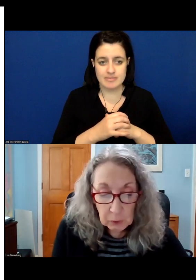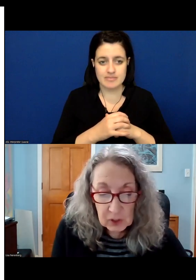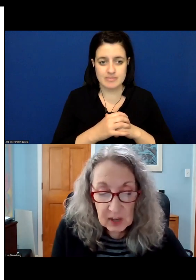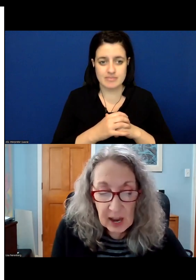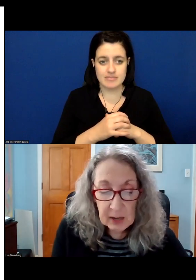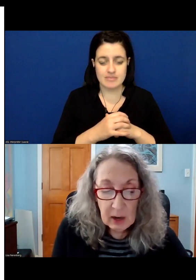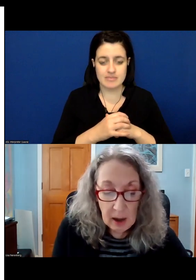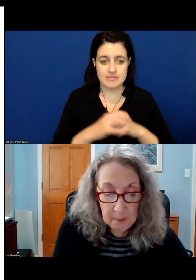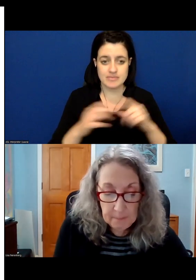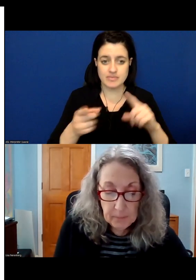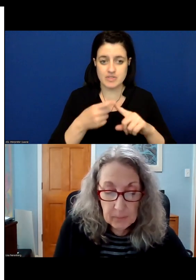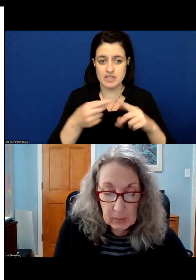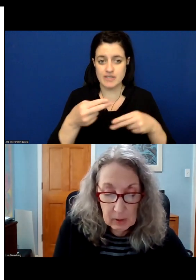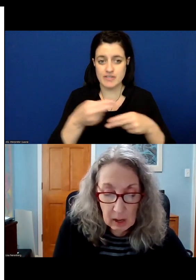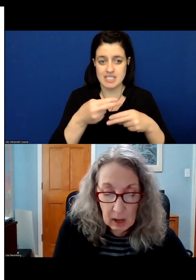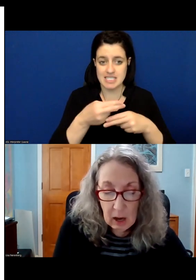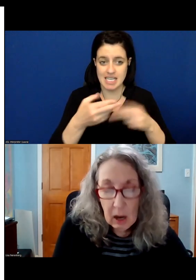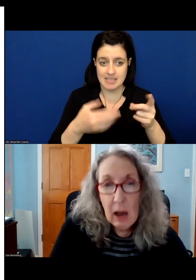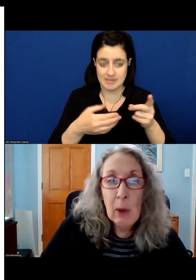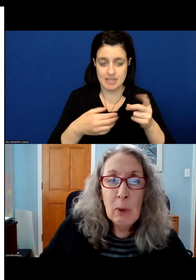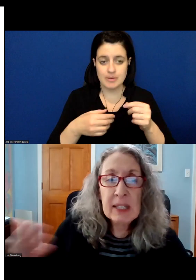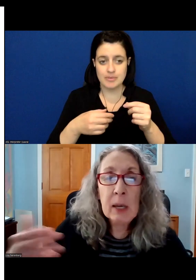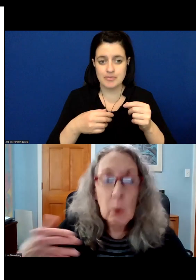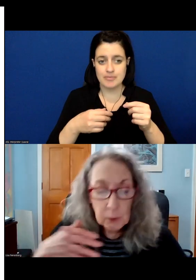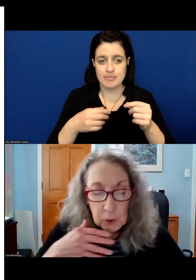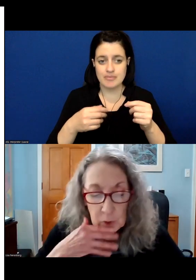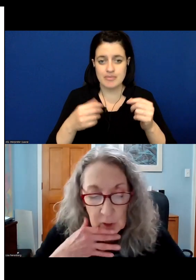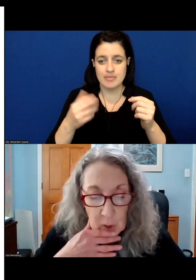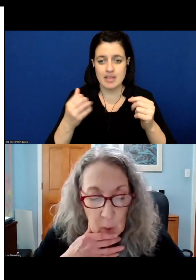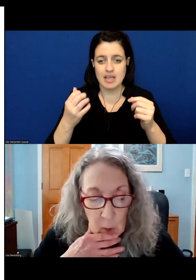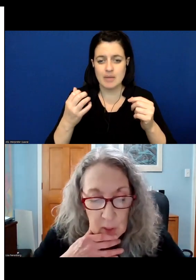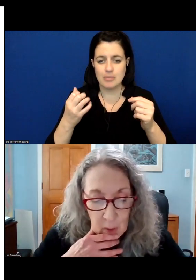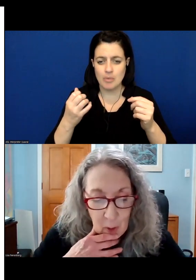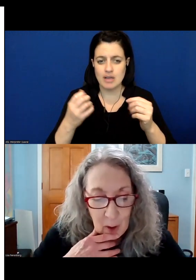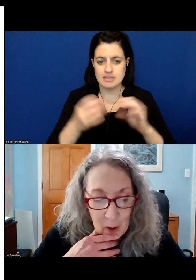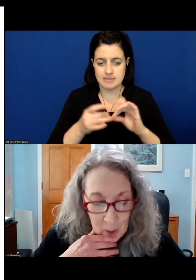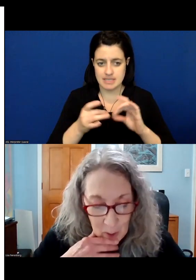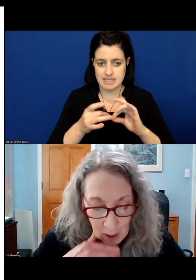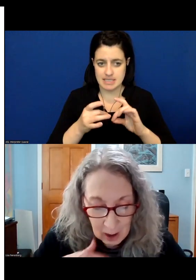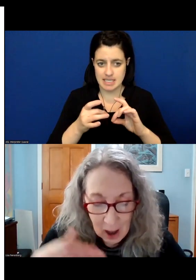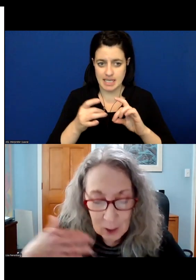So this first slide, well, I want to say first,